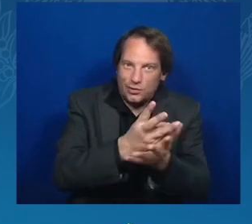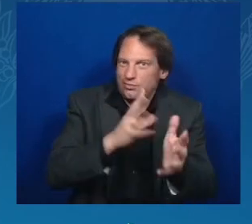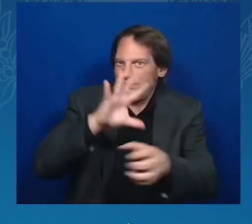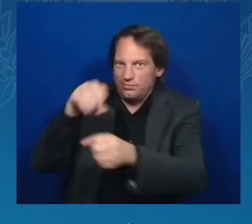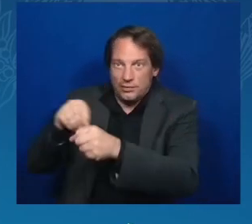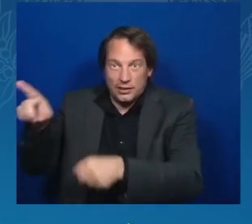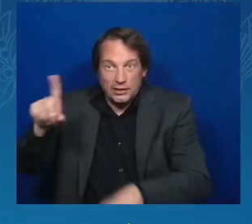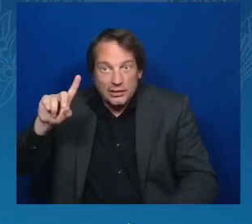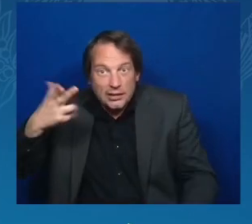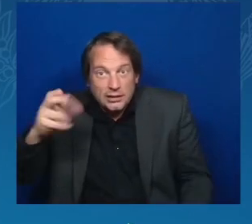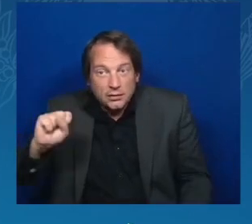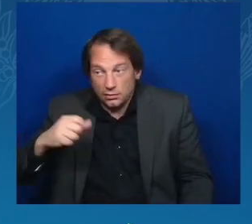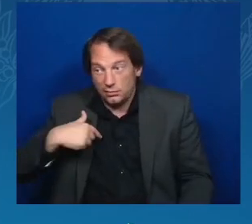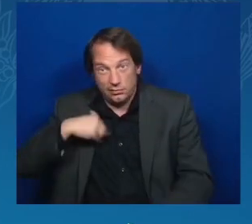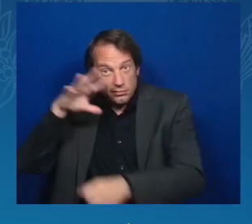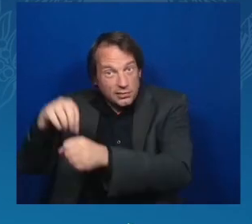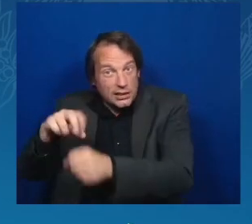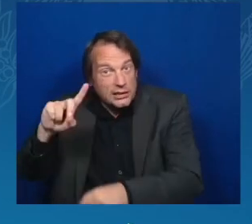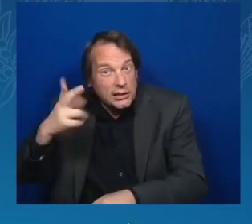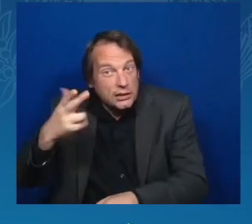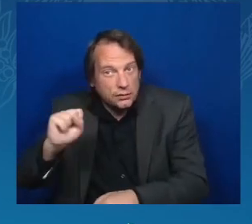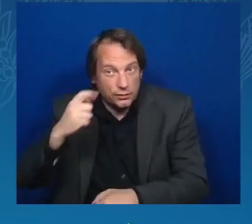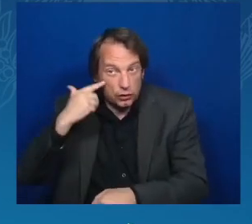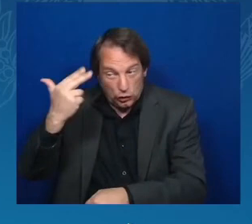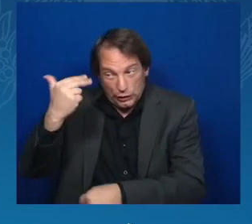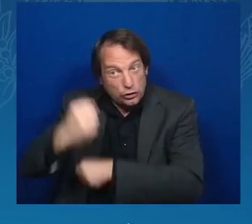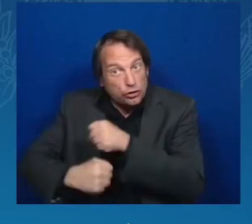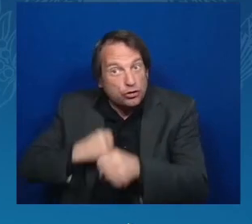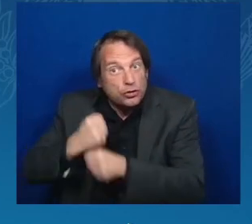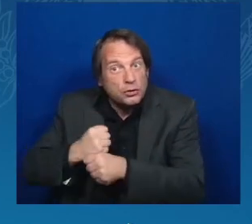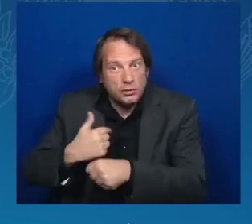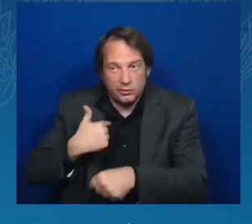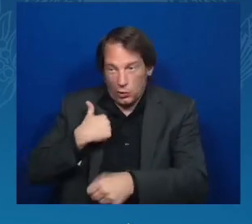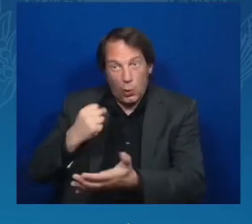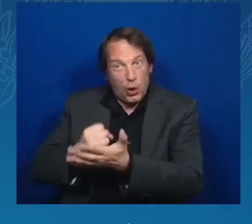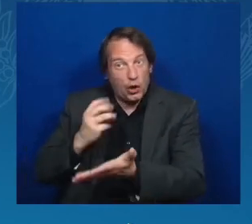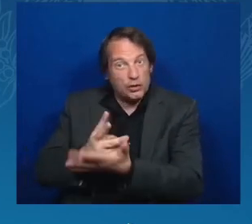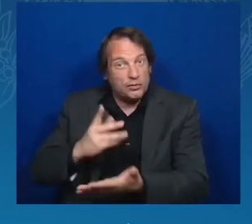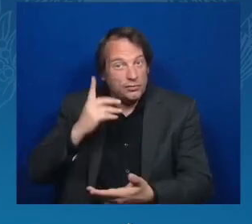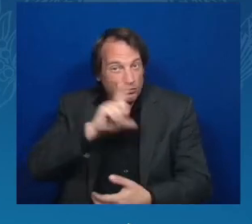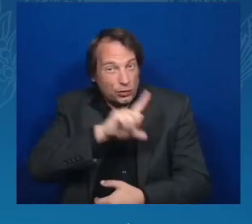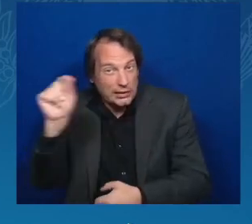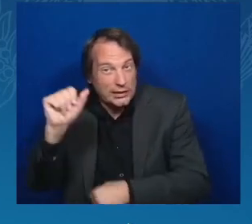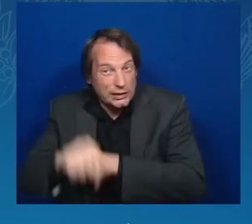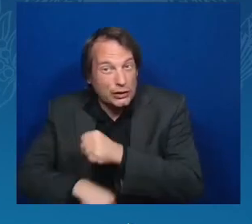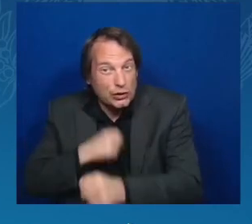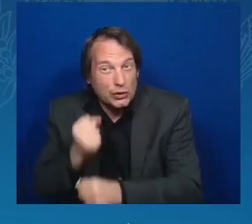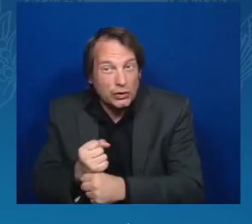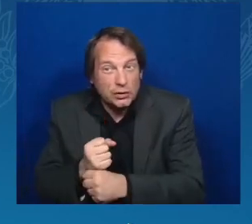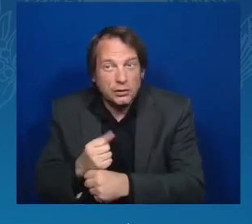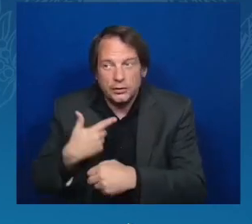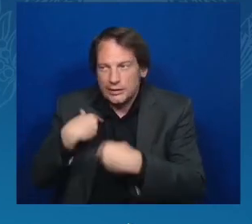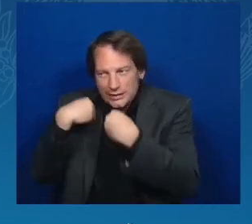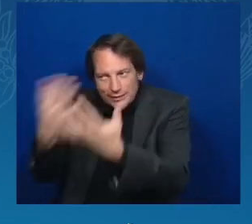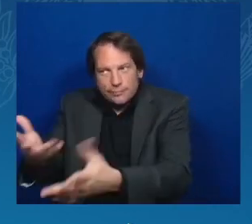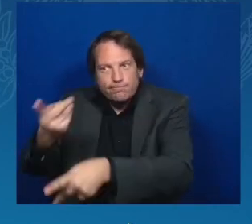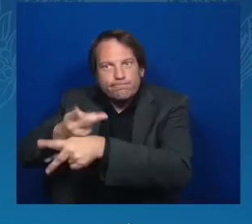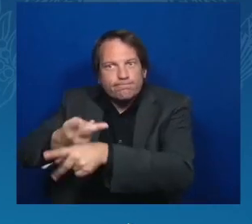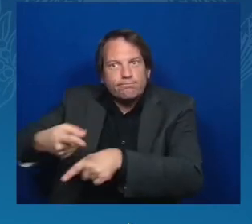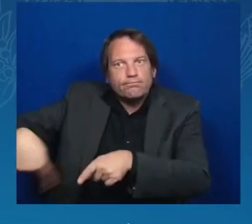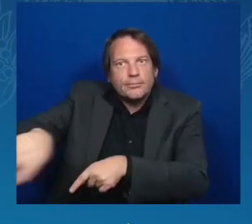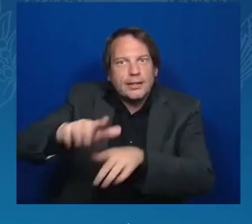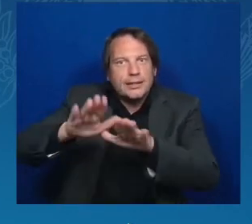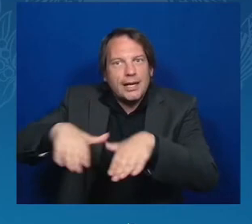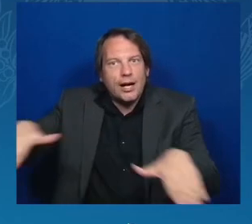to children is beyond important to me. As a survivor of childhood sexual abuse, I know that children need an advocate and someone